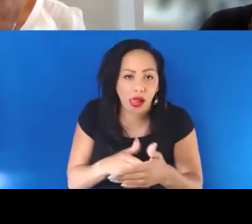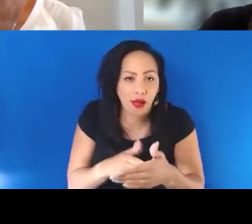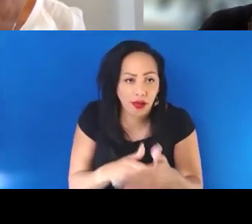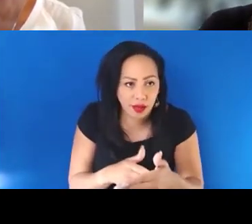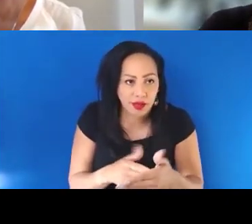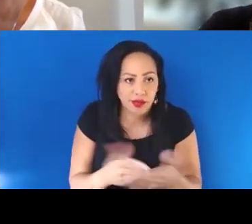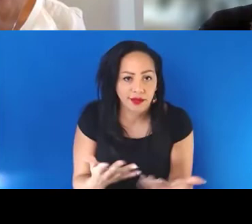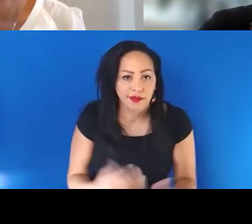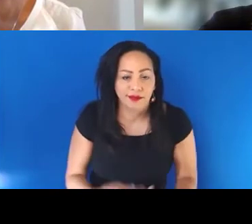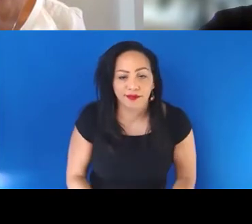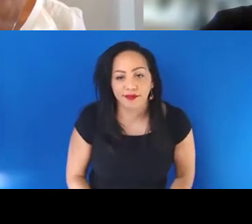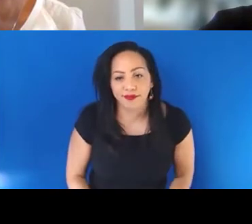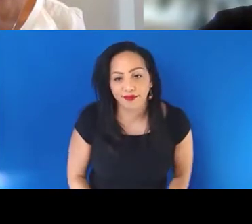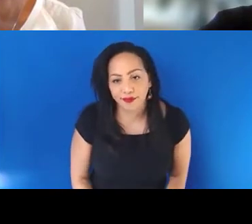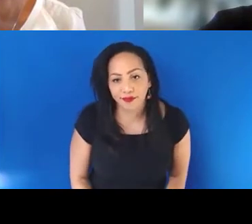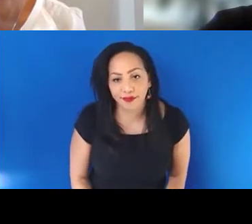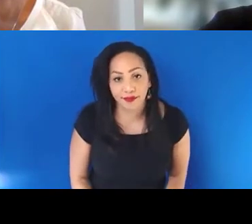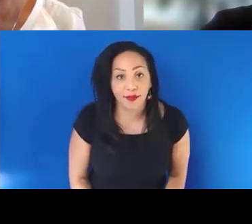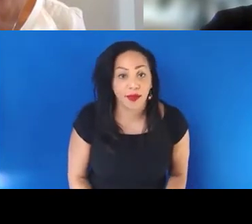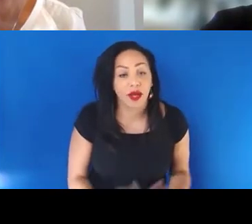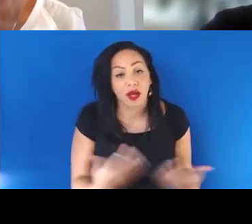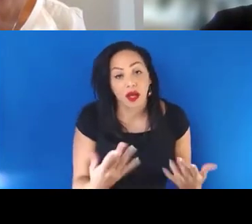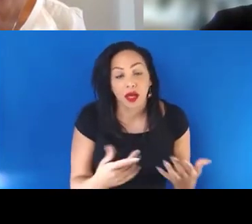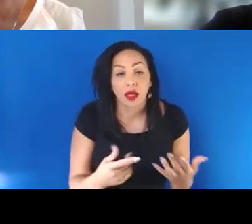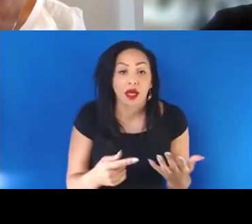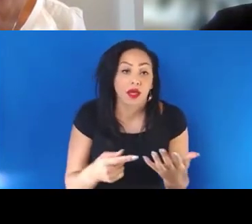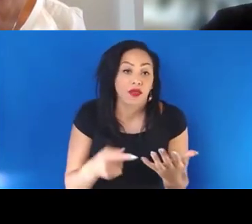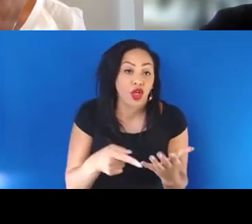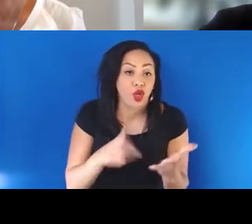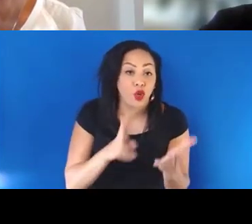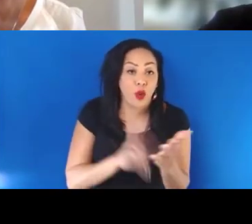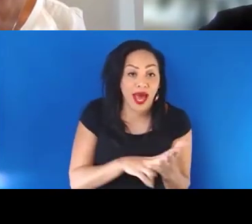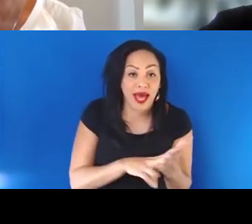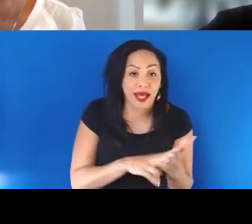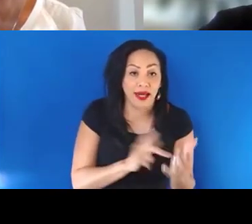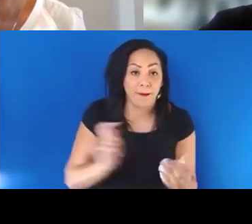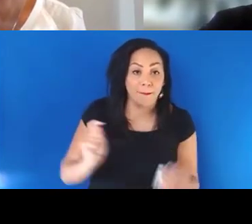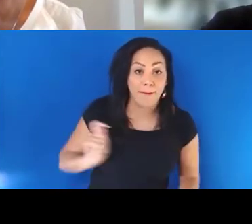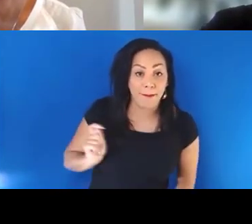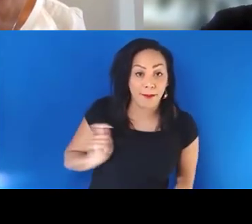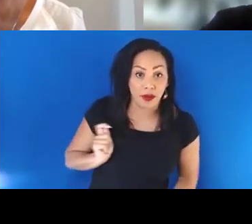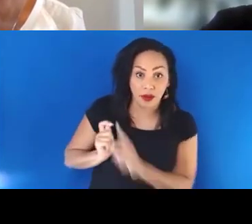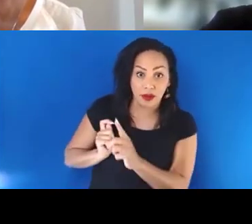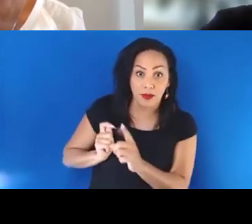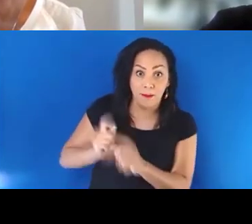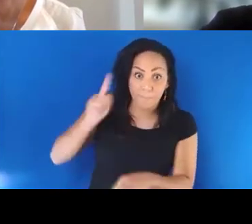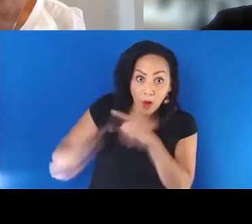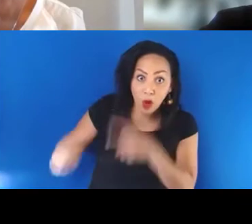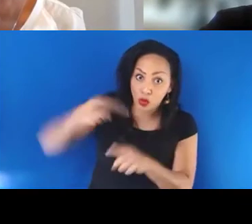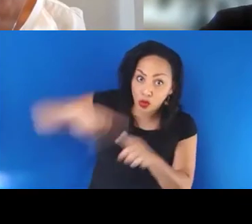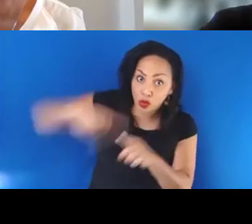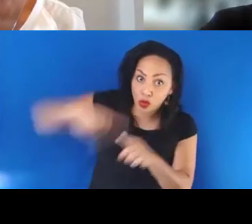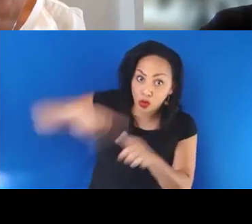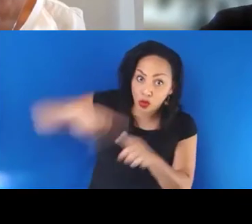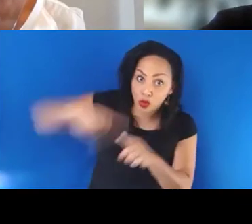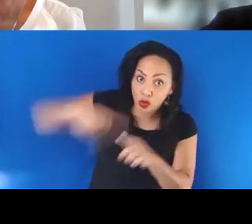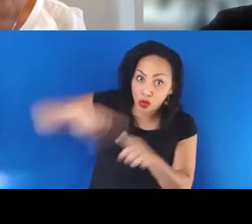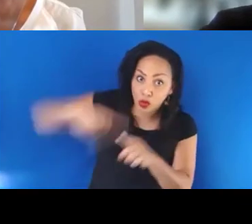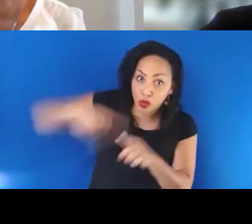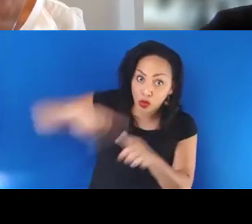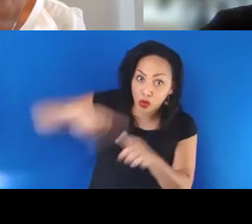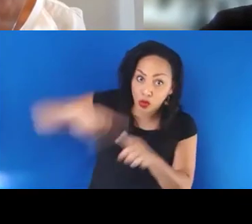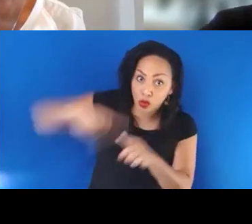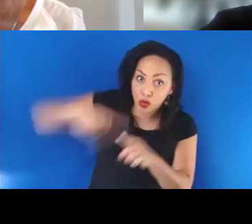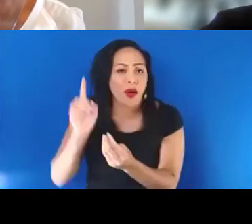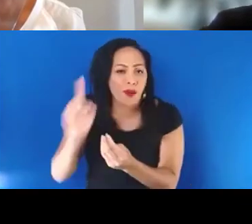majority of the countries of the UN wanting to do certain things. There is also the power structures